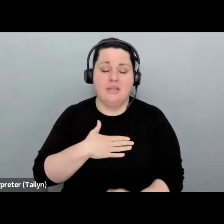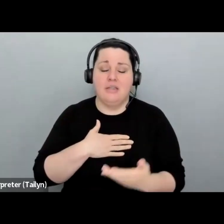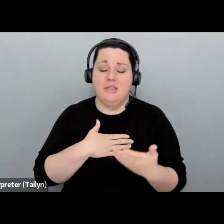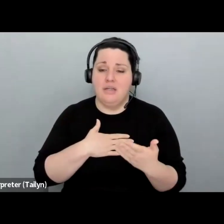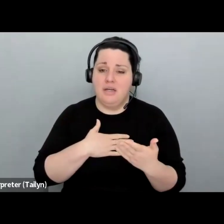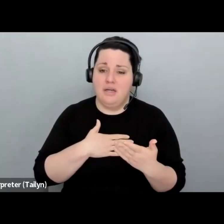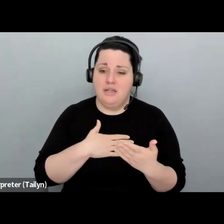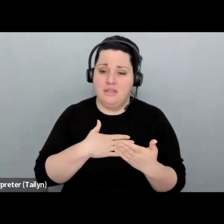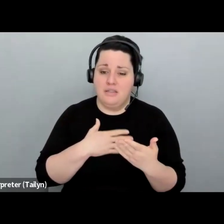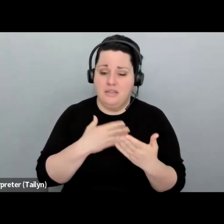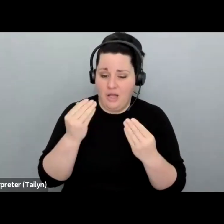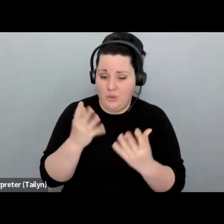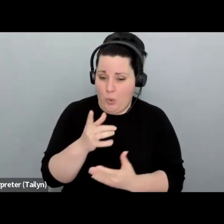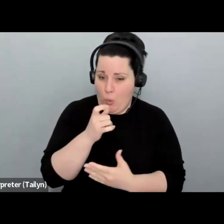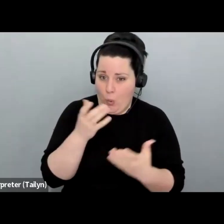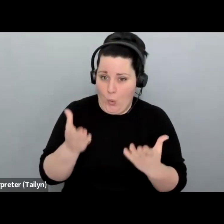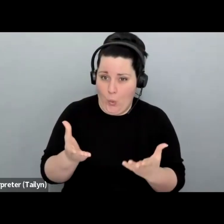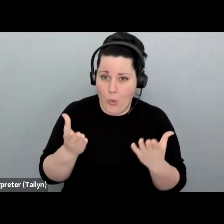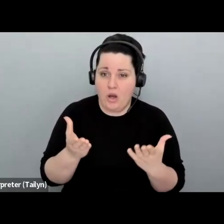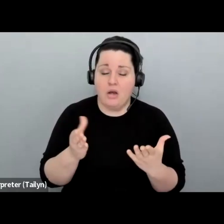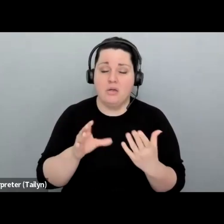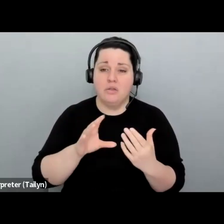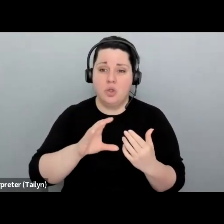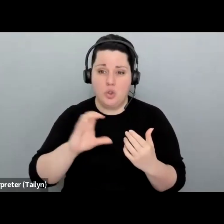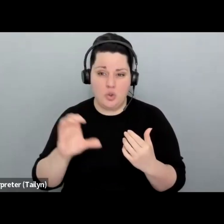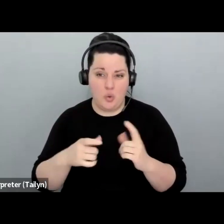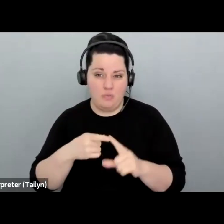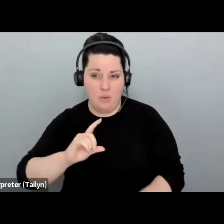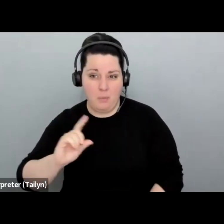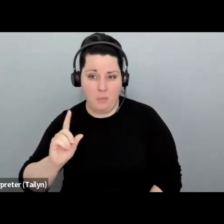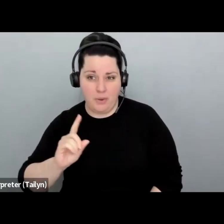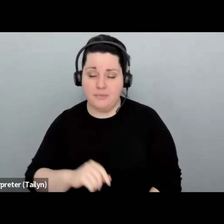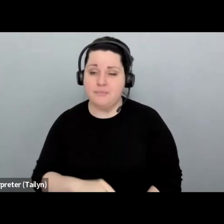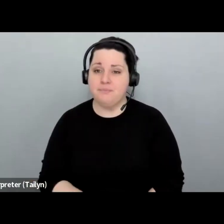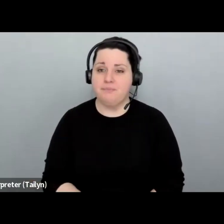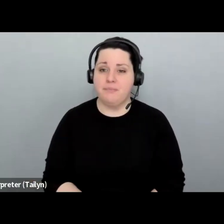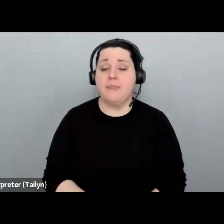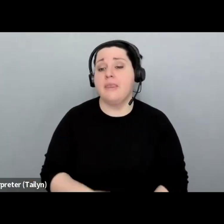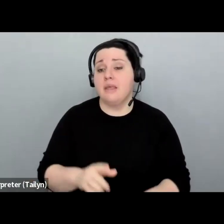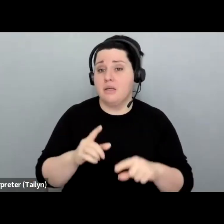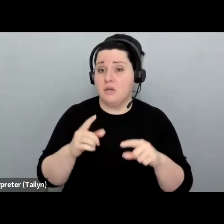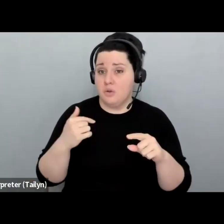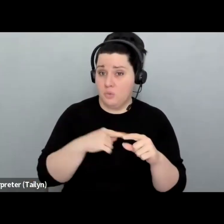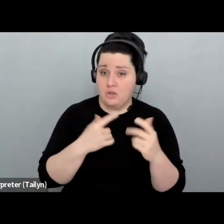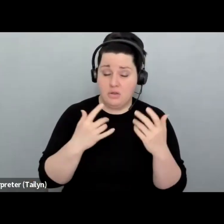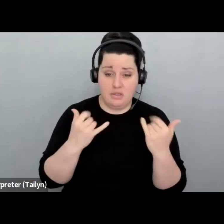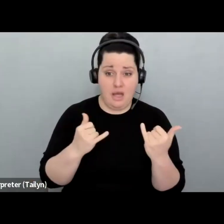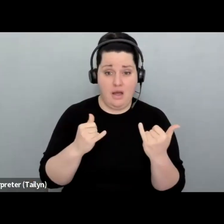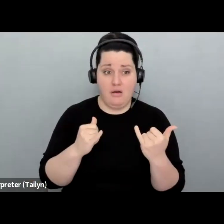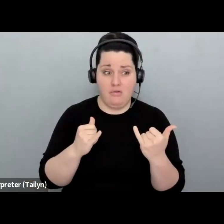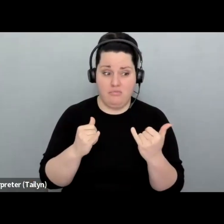know who you are, where you're zooming in from for today. Although we're currently meeting via an